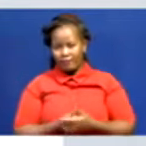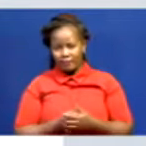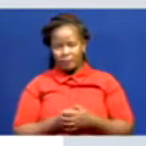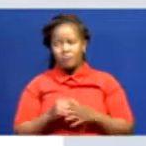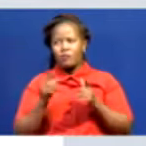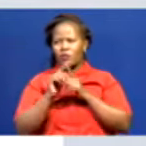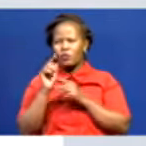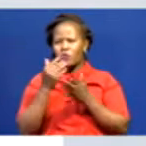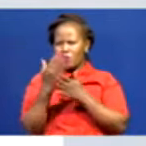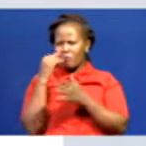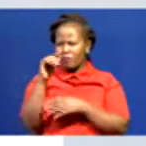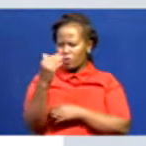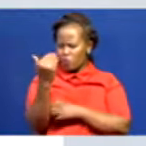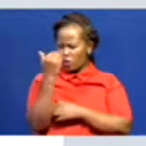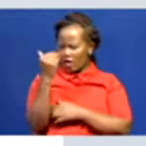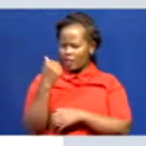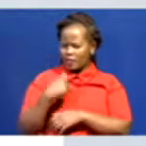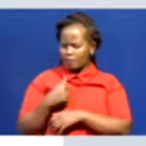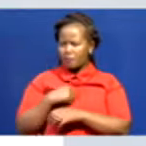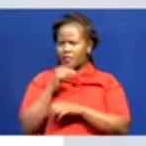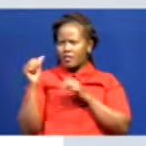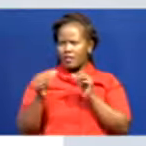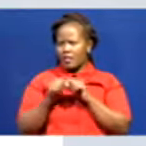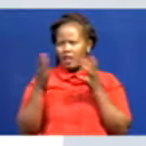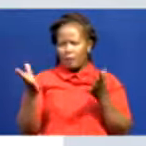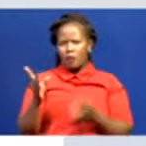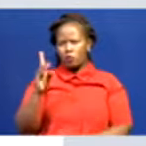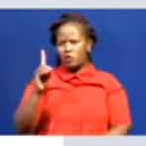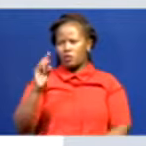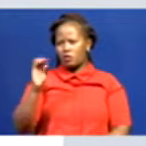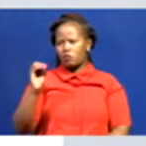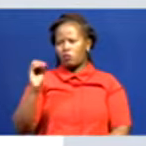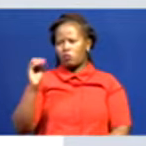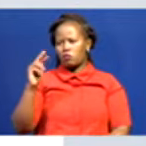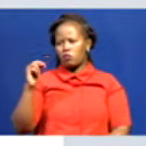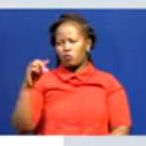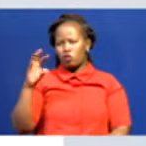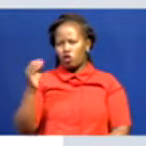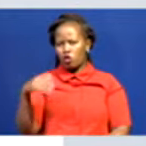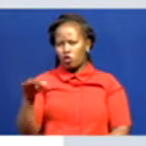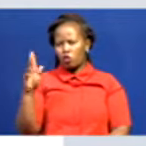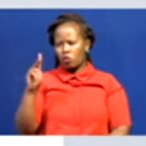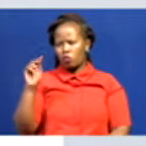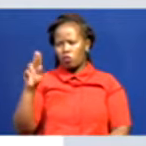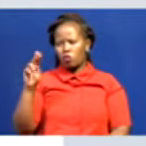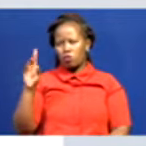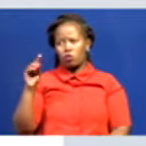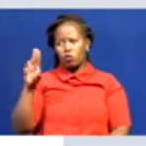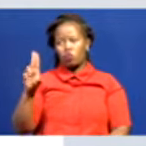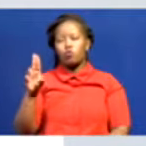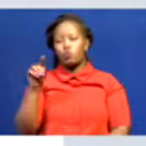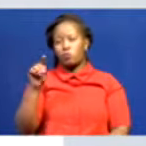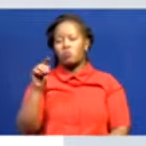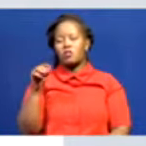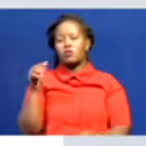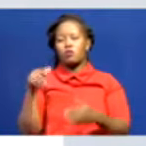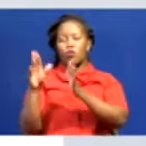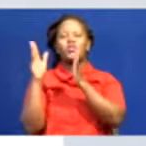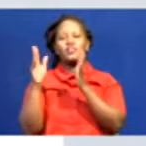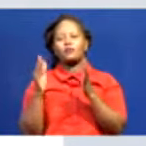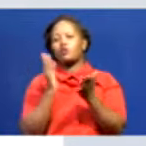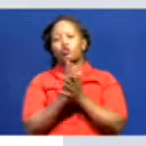You had asked me about Dongo Kundu. Of course, it came with some impacts to